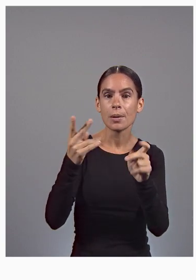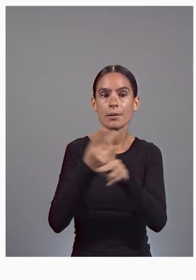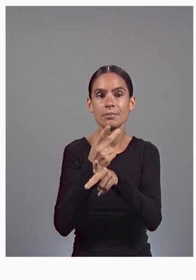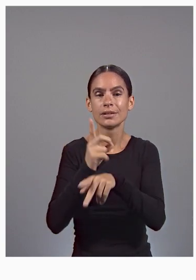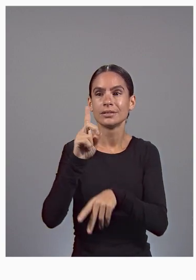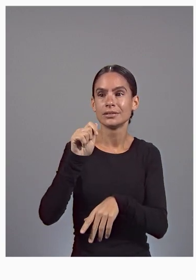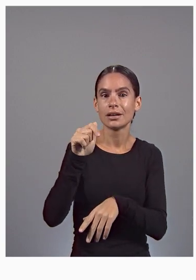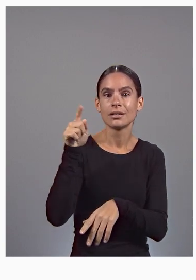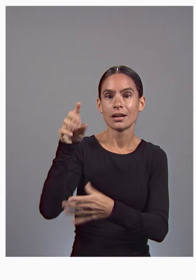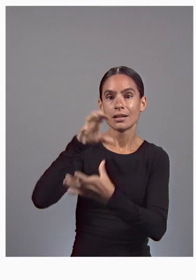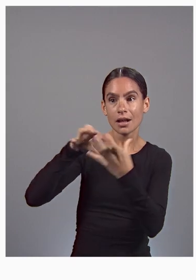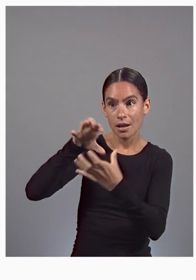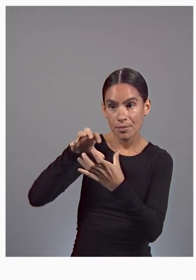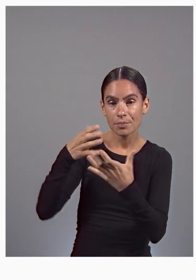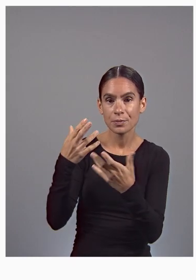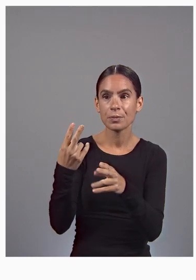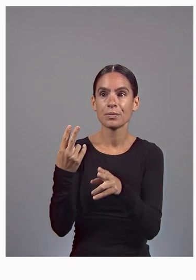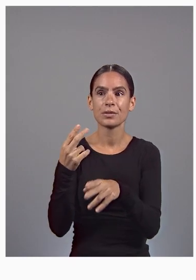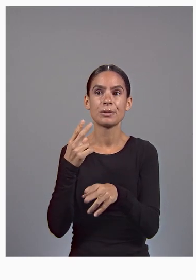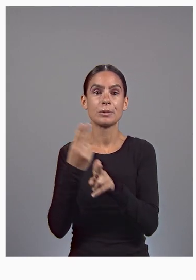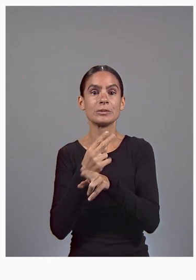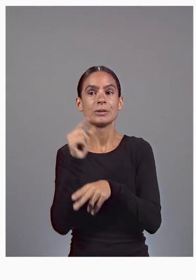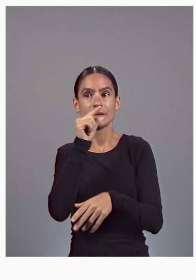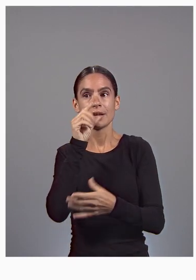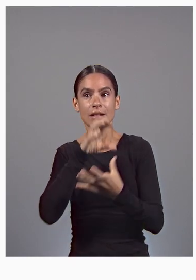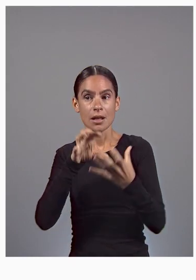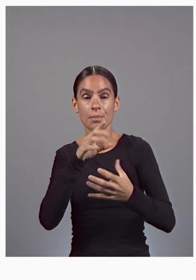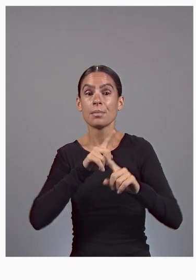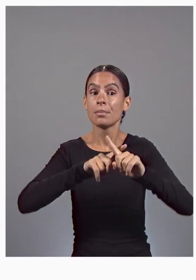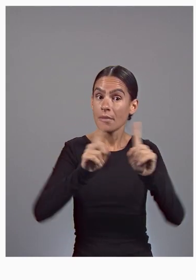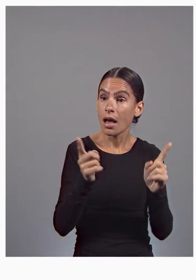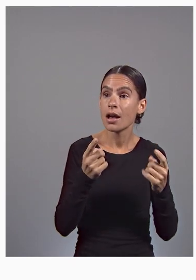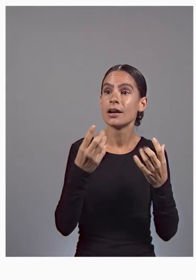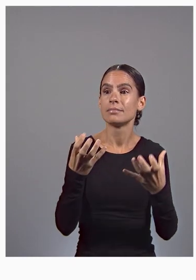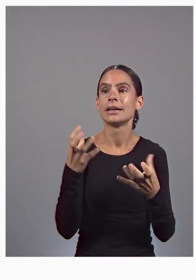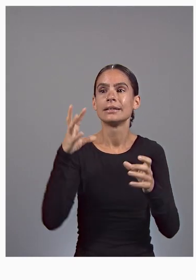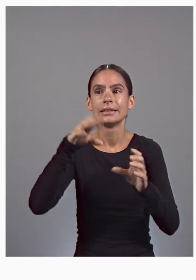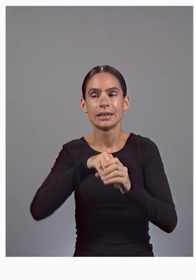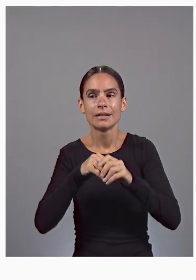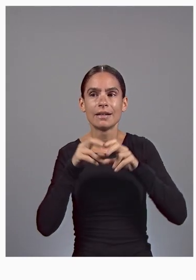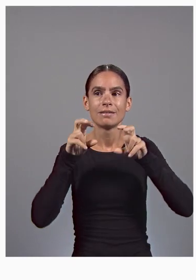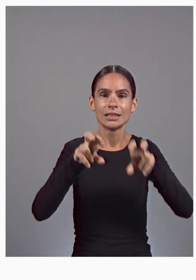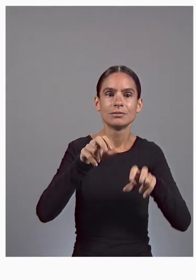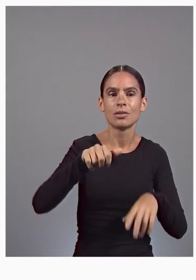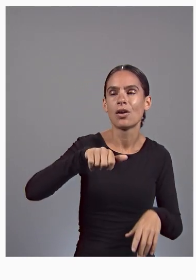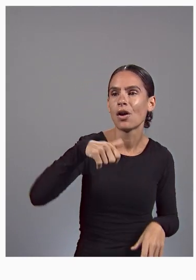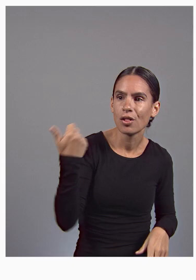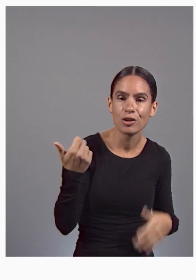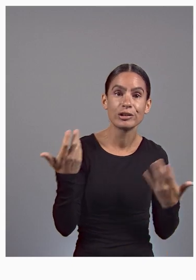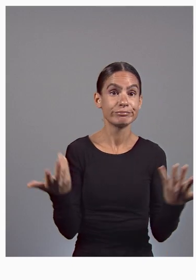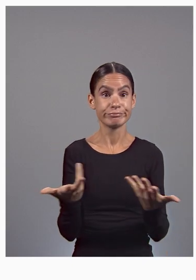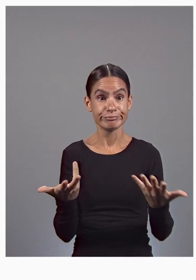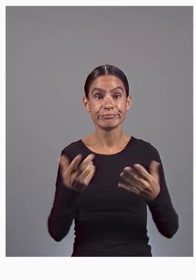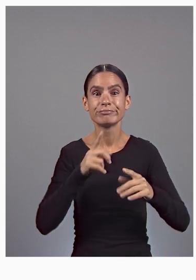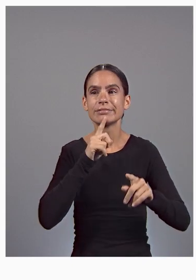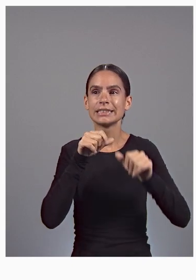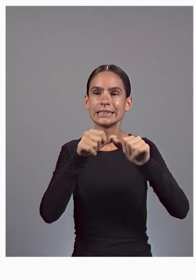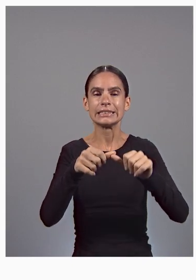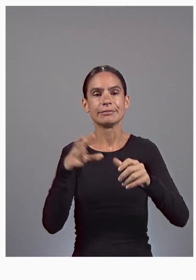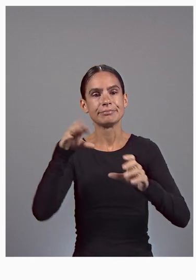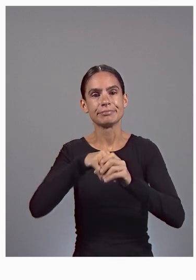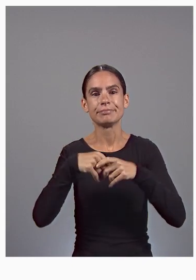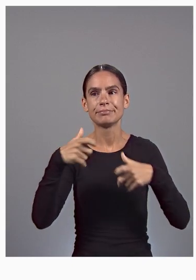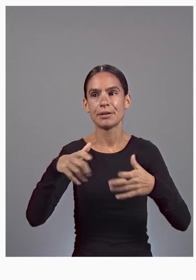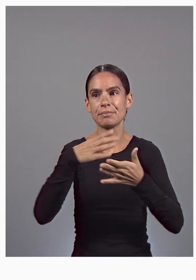Google Cloud, but you want to incorporate existing investments in other ones. So consistency matters a ton here, and Anthos plays a huge part. Let's see